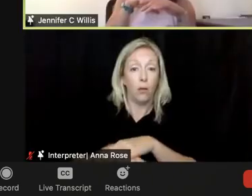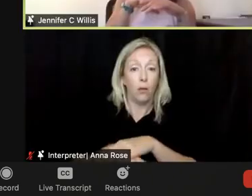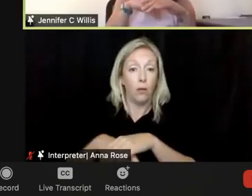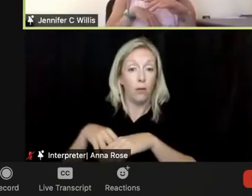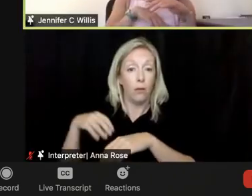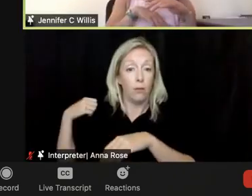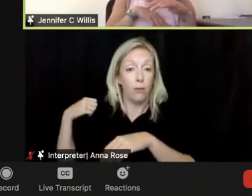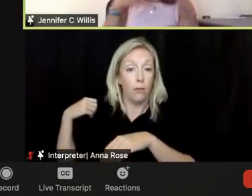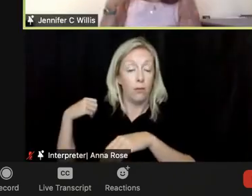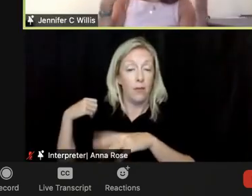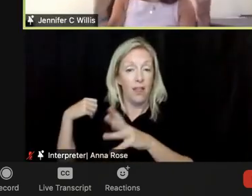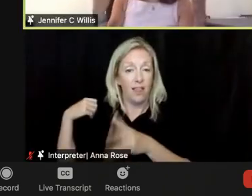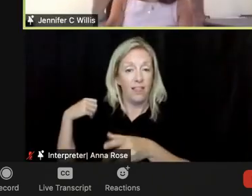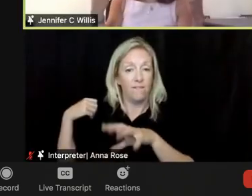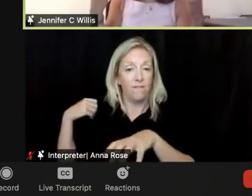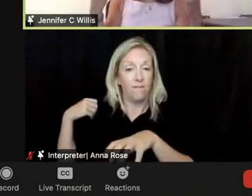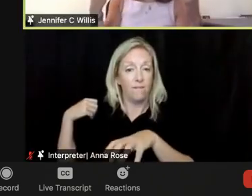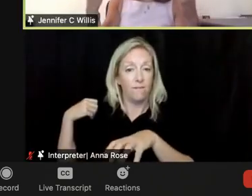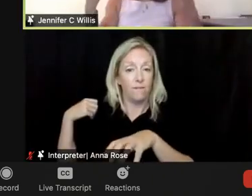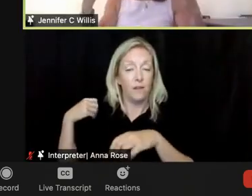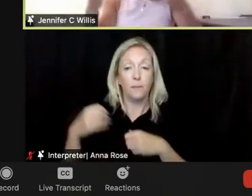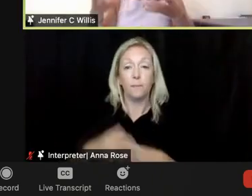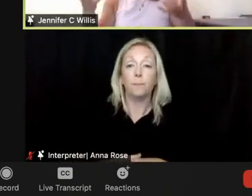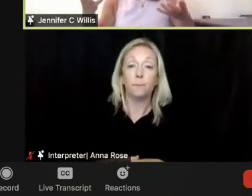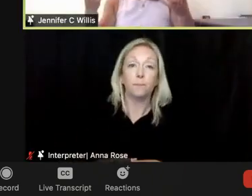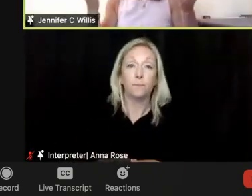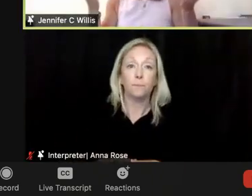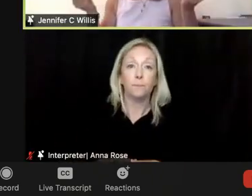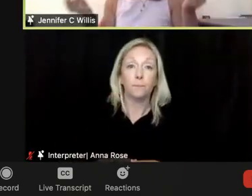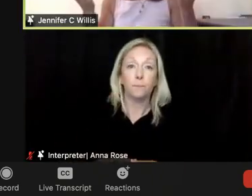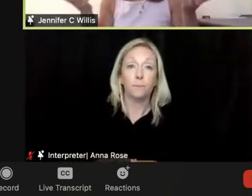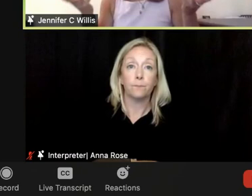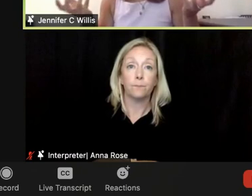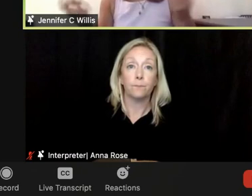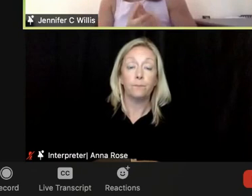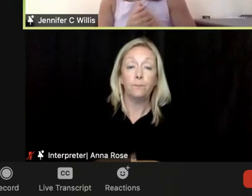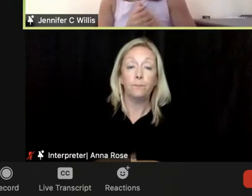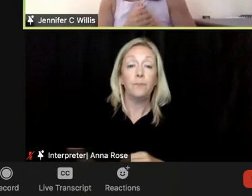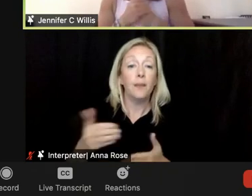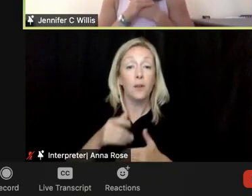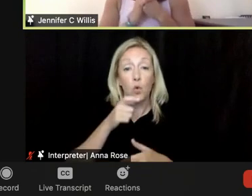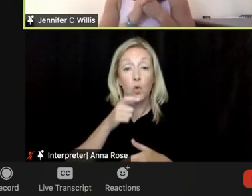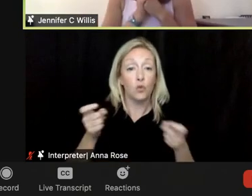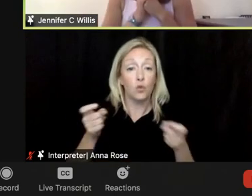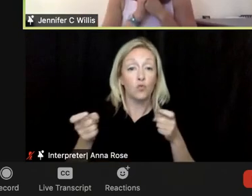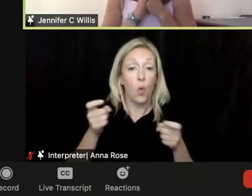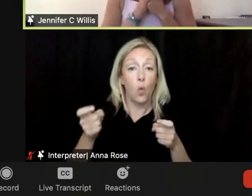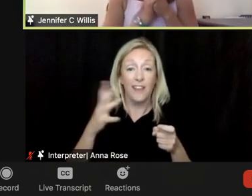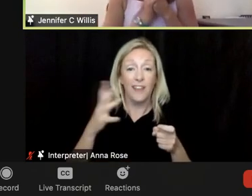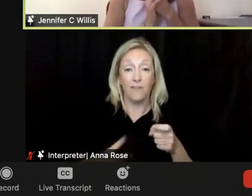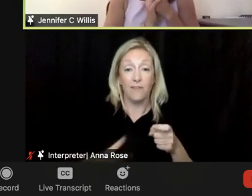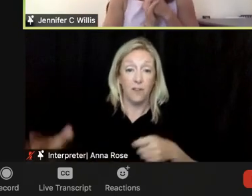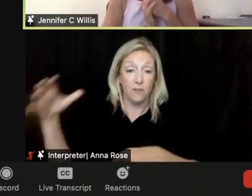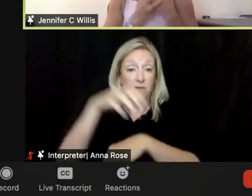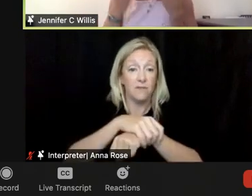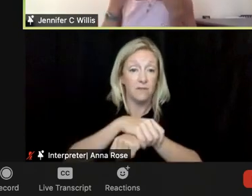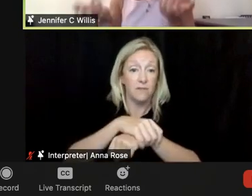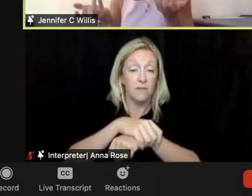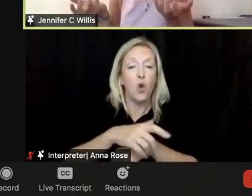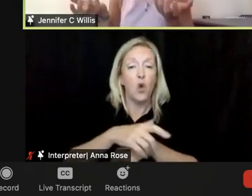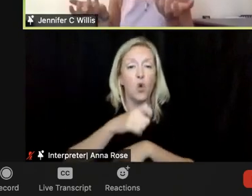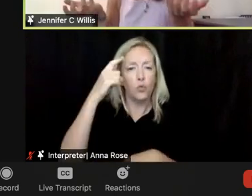of them. It's also not who's controlling the action. If we're doing hand over hand, whose